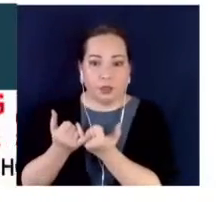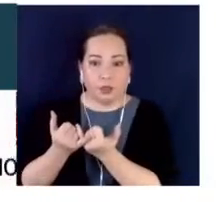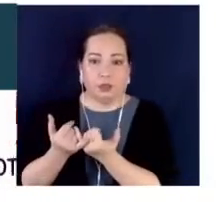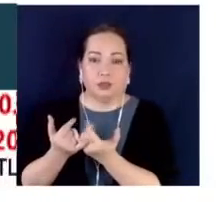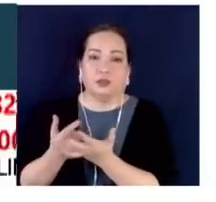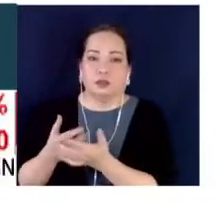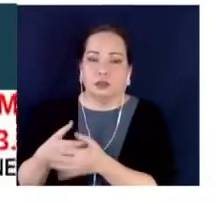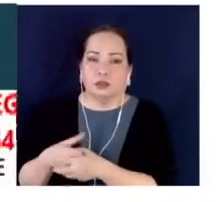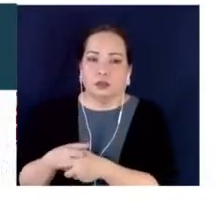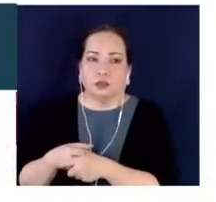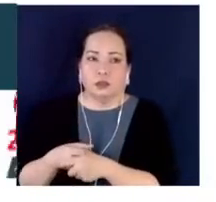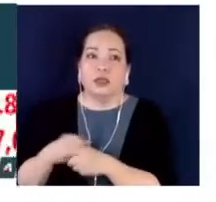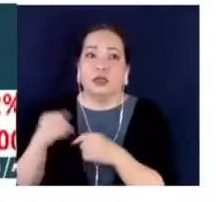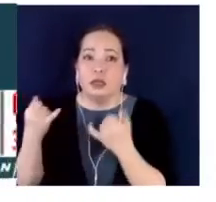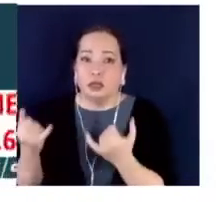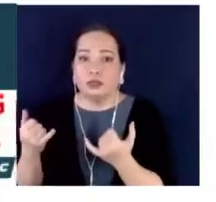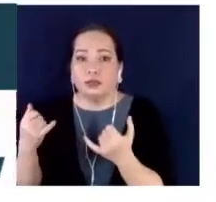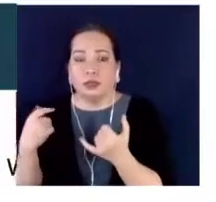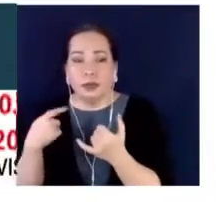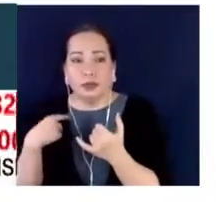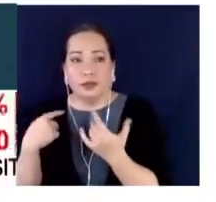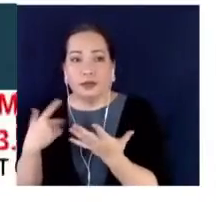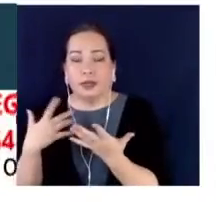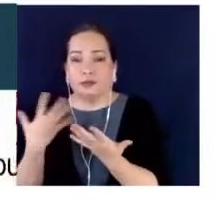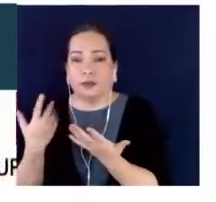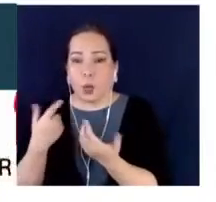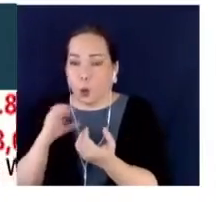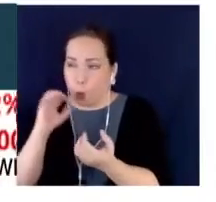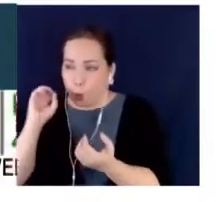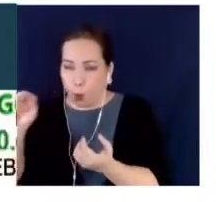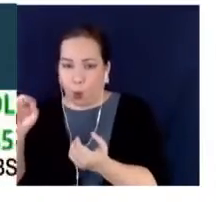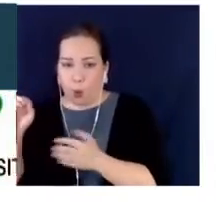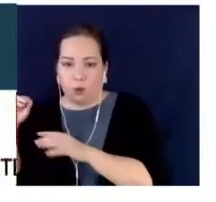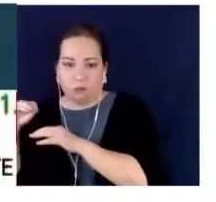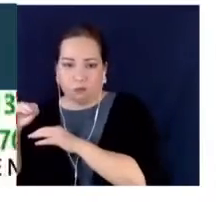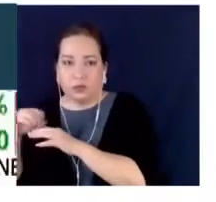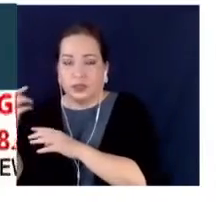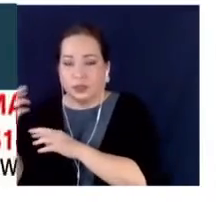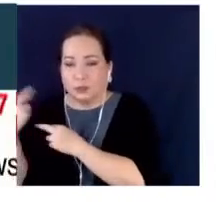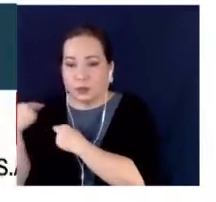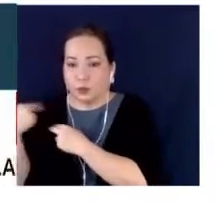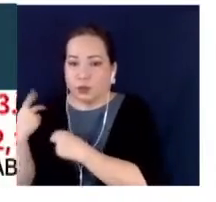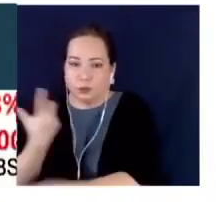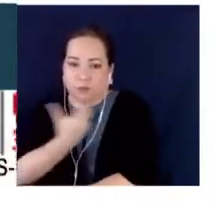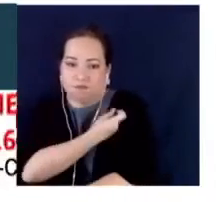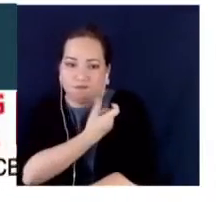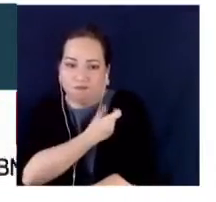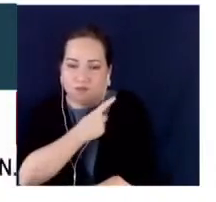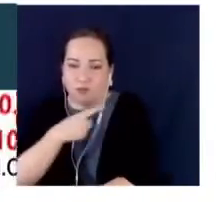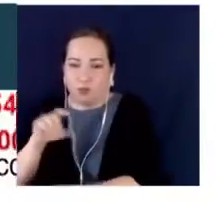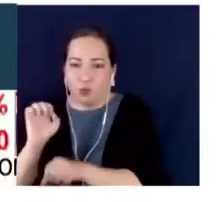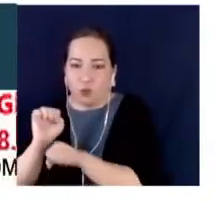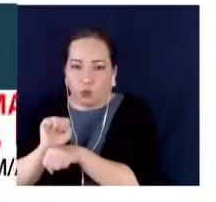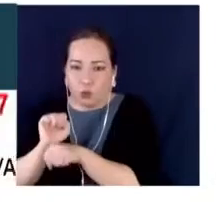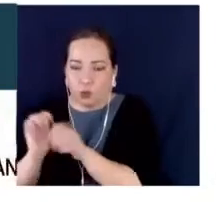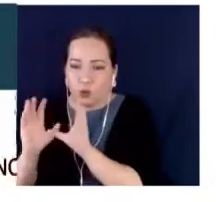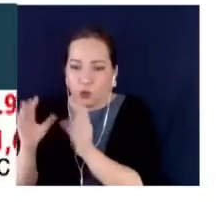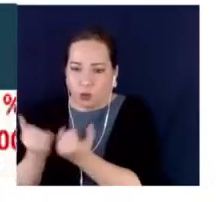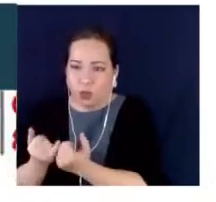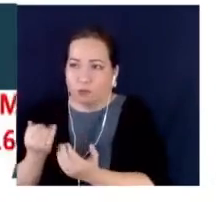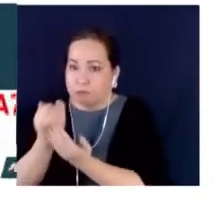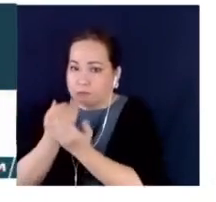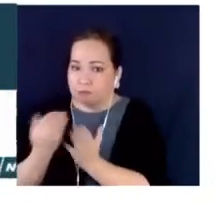ordered. And now we have our own separate provider who will also do the vaccination of our employees. We will now submit the number of people that will